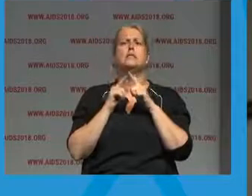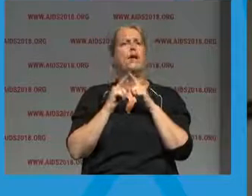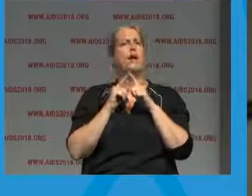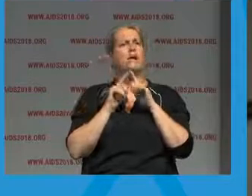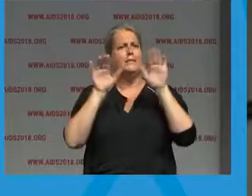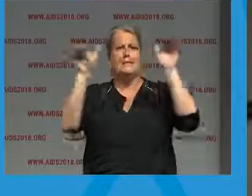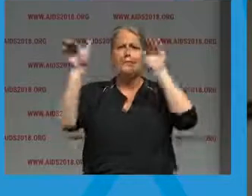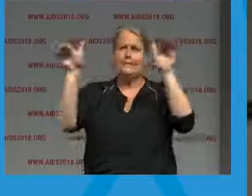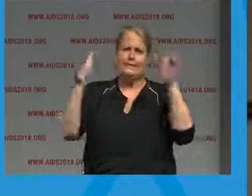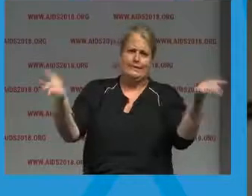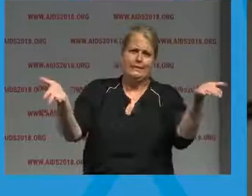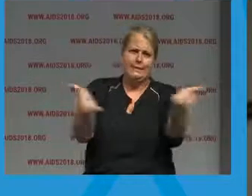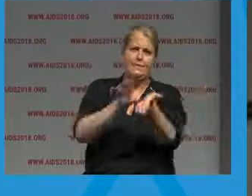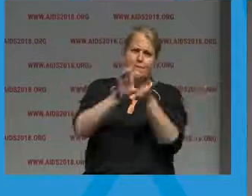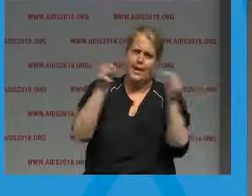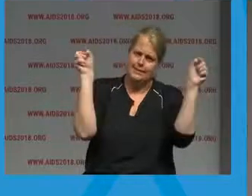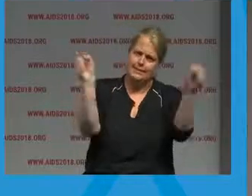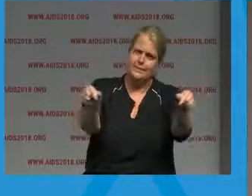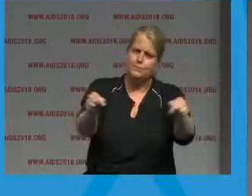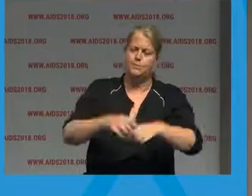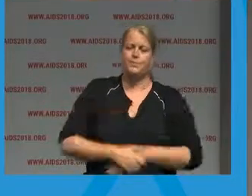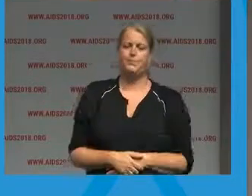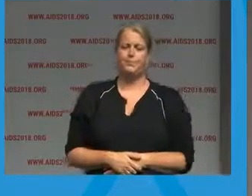funded. Very good.